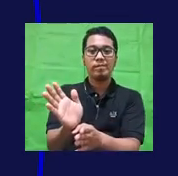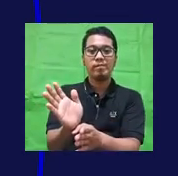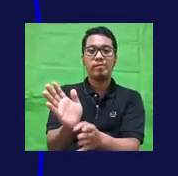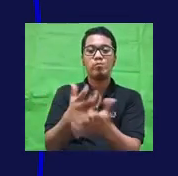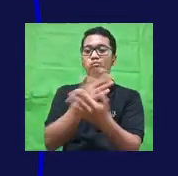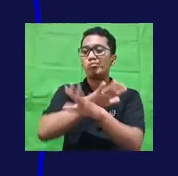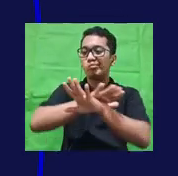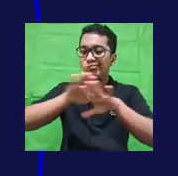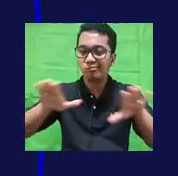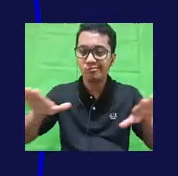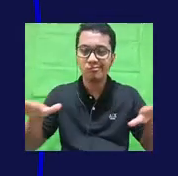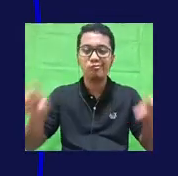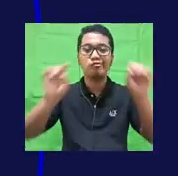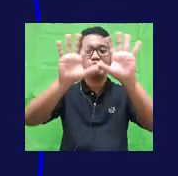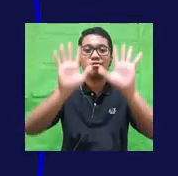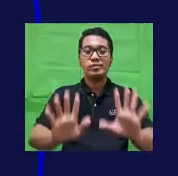us affection.